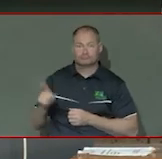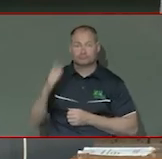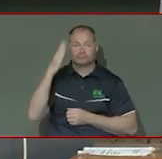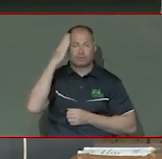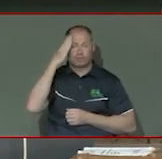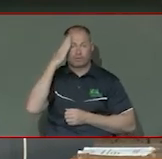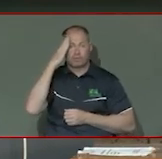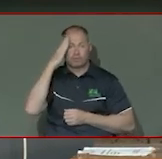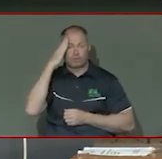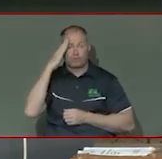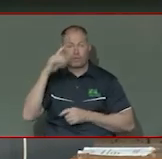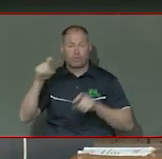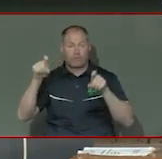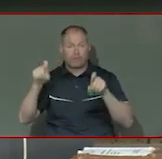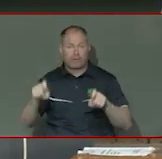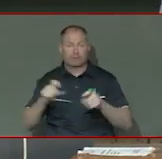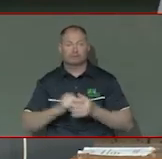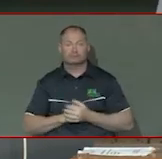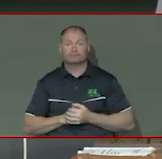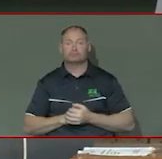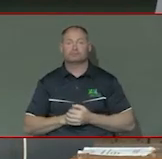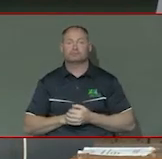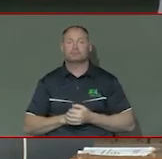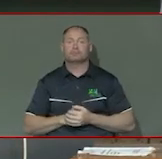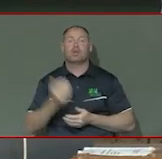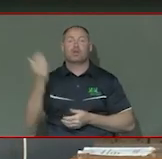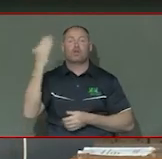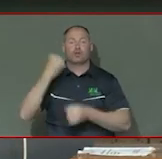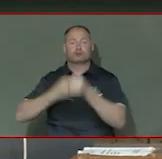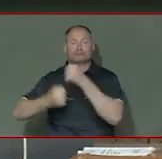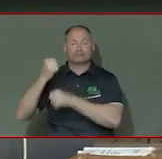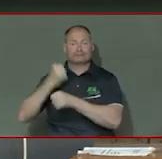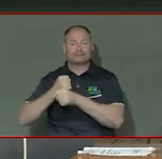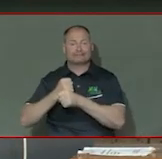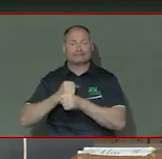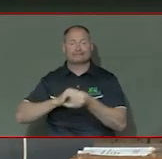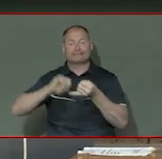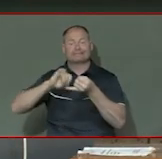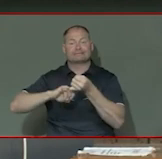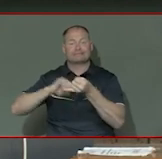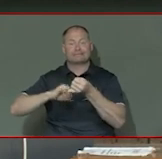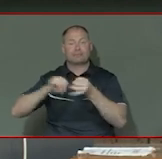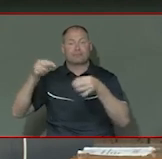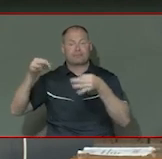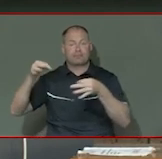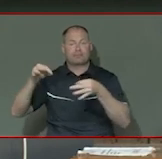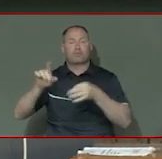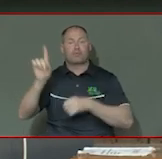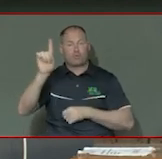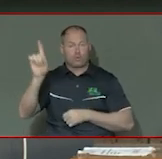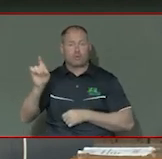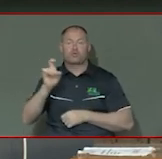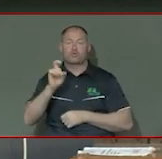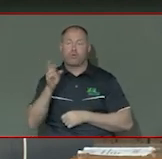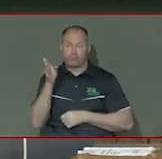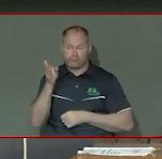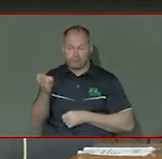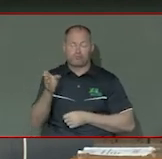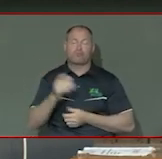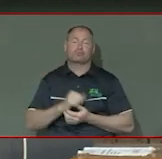Right, people, in the September paper of last year, this question was used. Is that